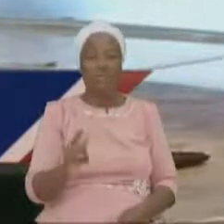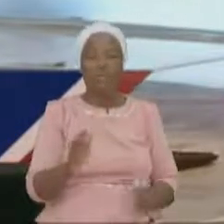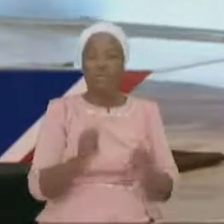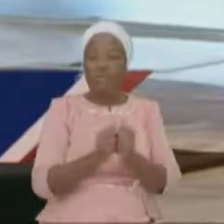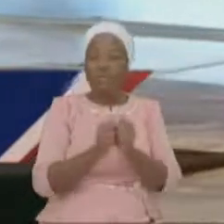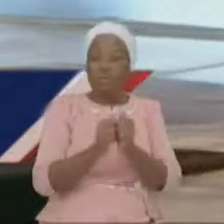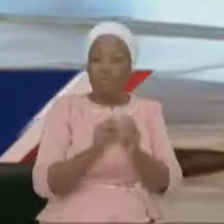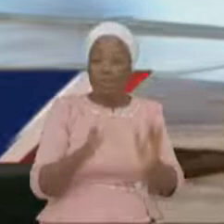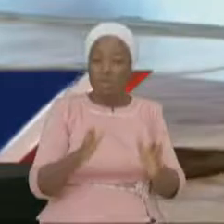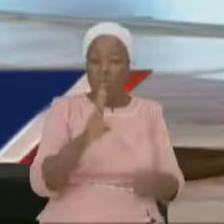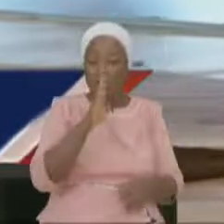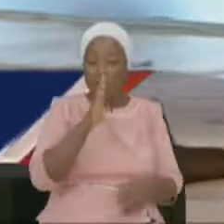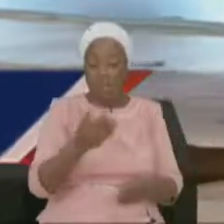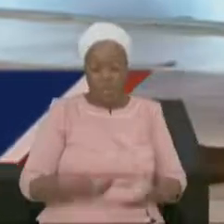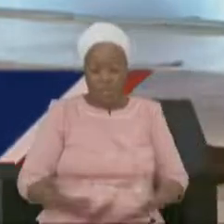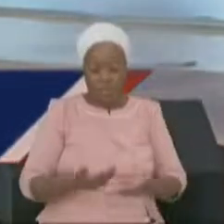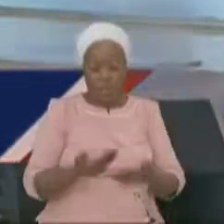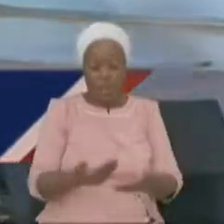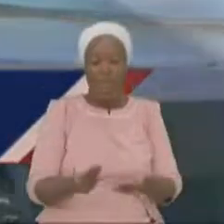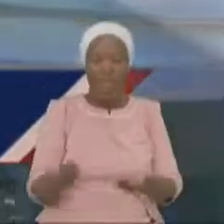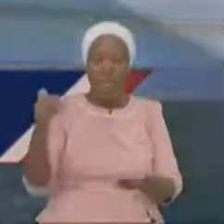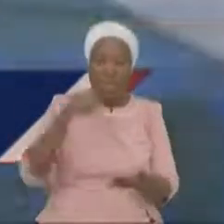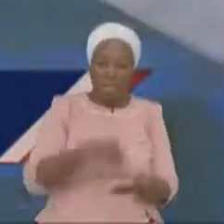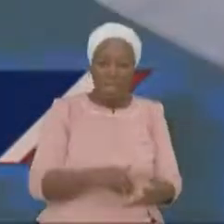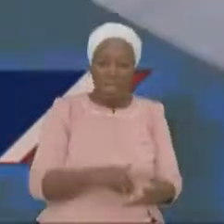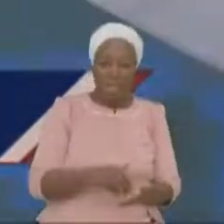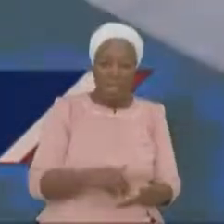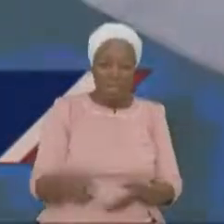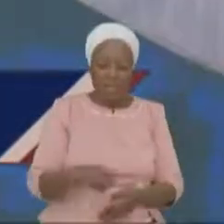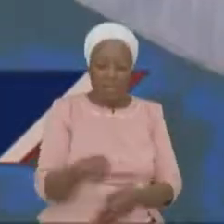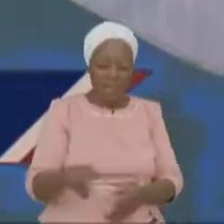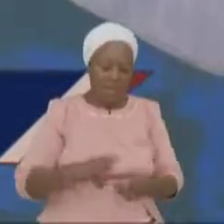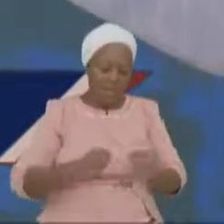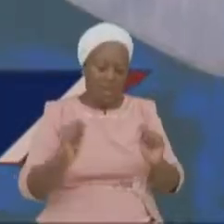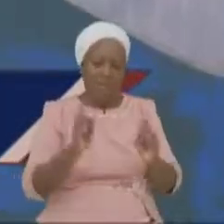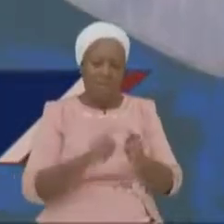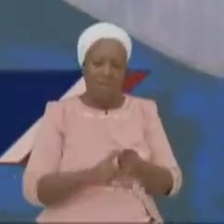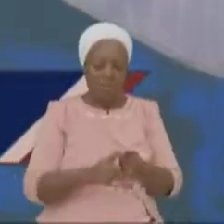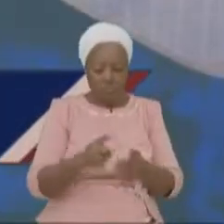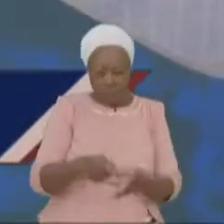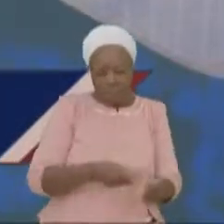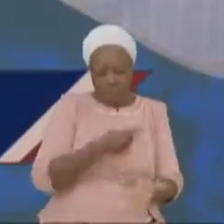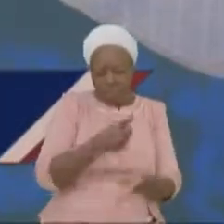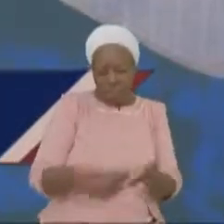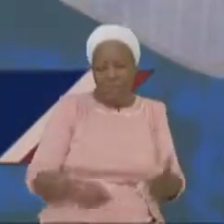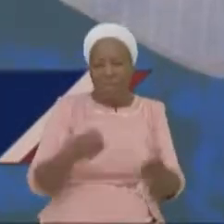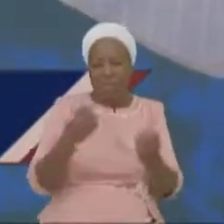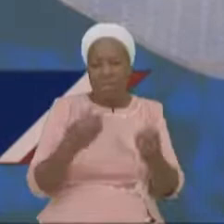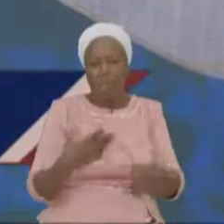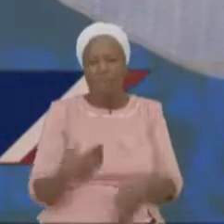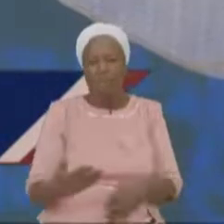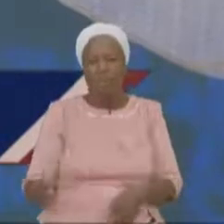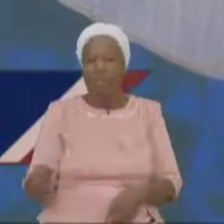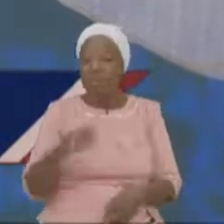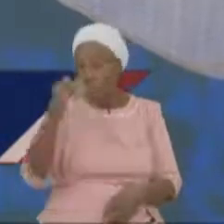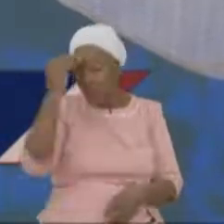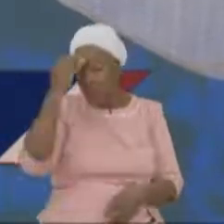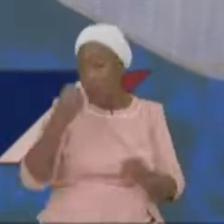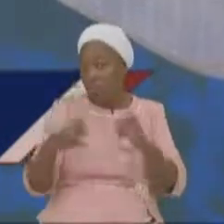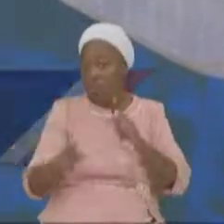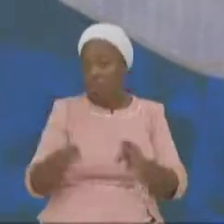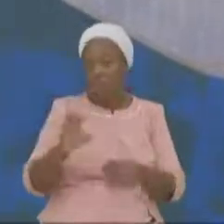without being born again, he tried to adjust many things. You know, many people